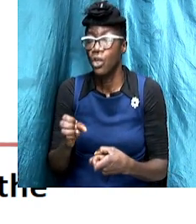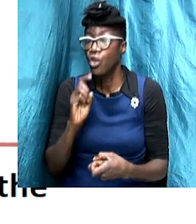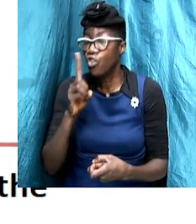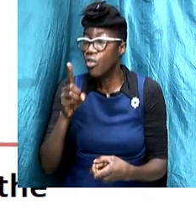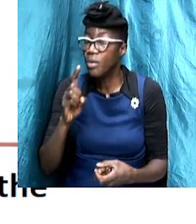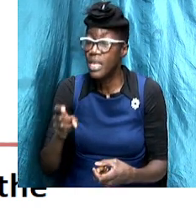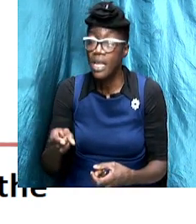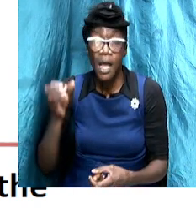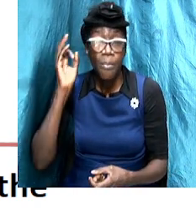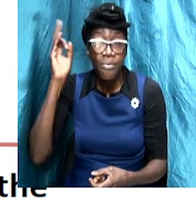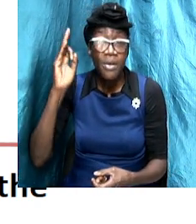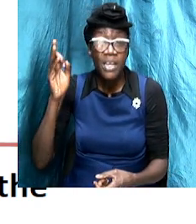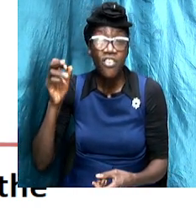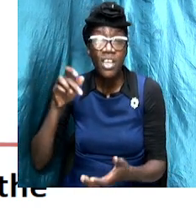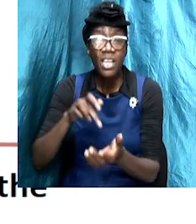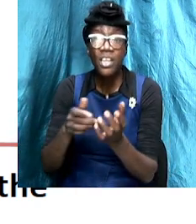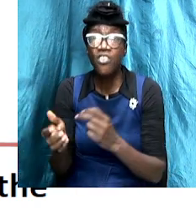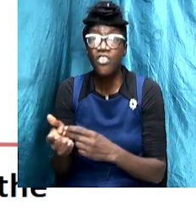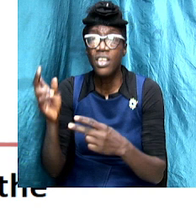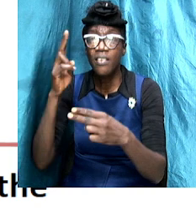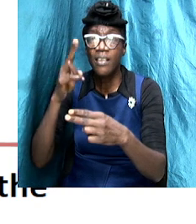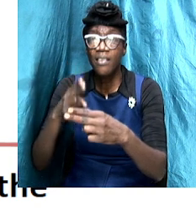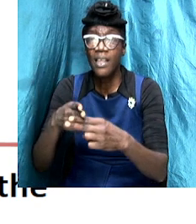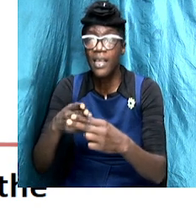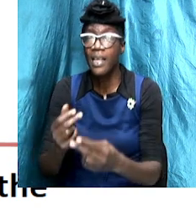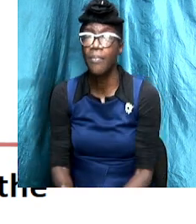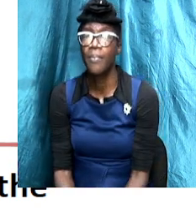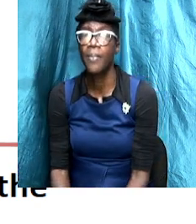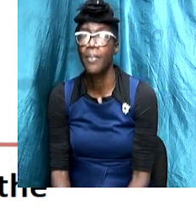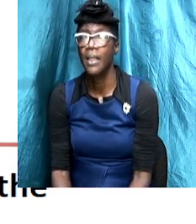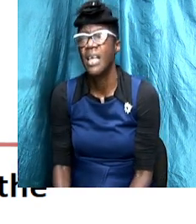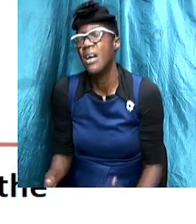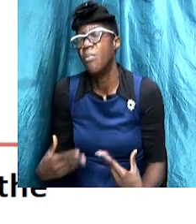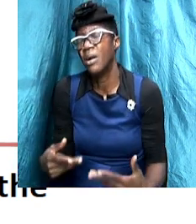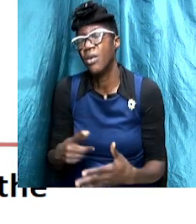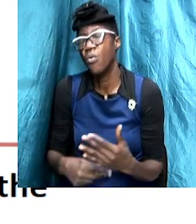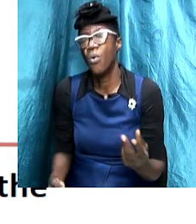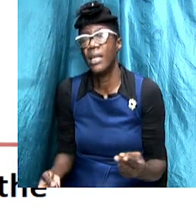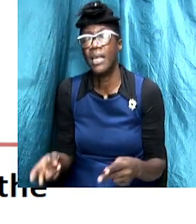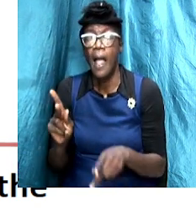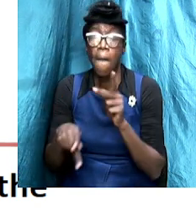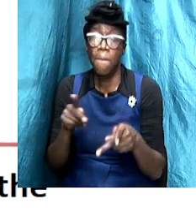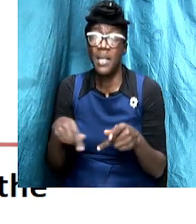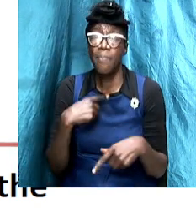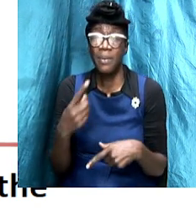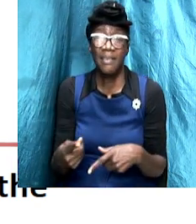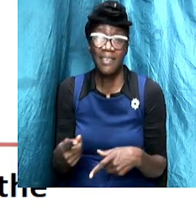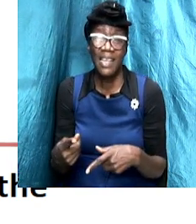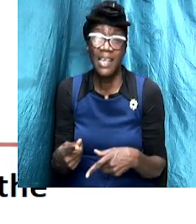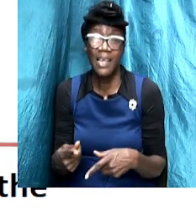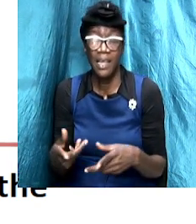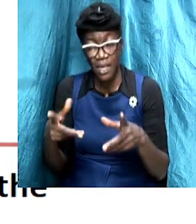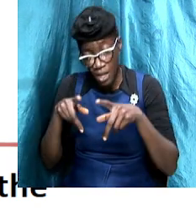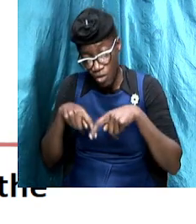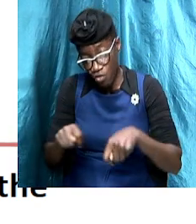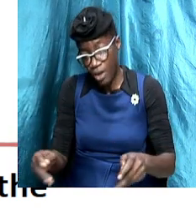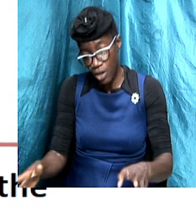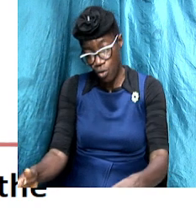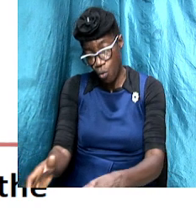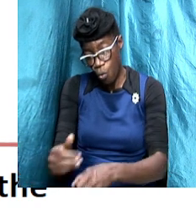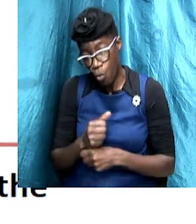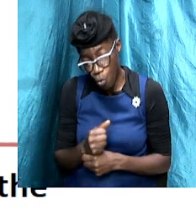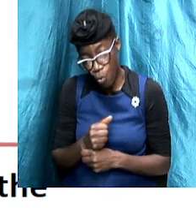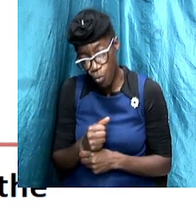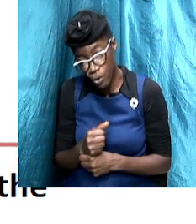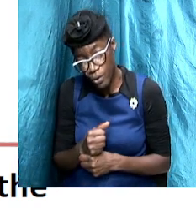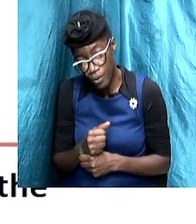Christ. It doesn't matter what people are saying today. We're talking about our heritage. We're trying to hold back onto, or we're